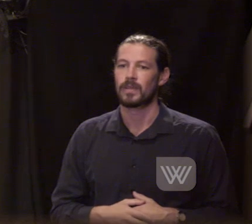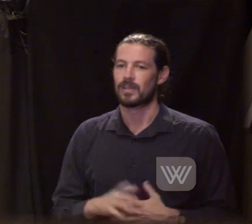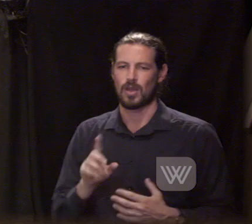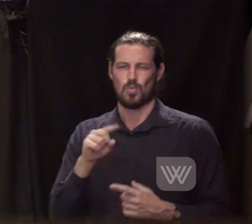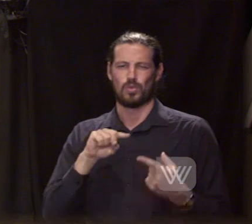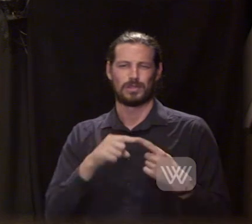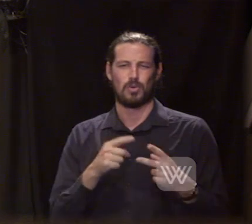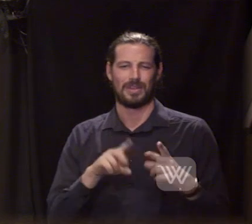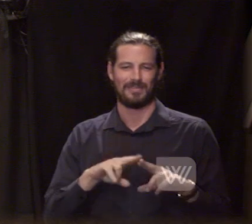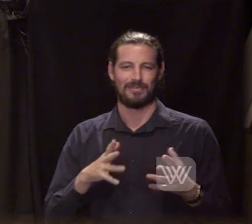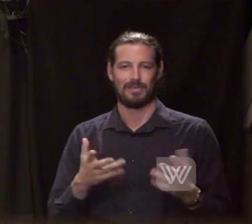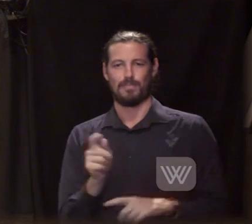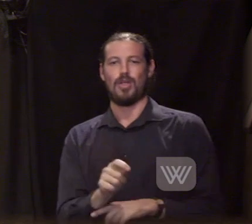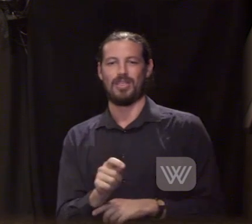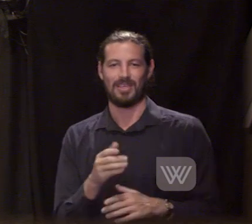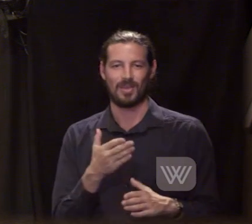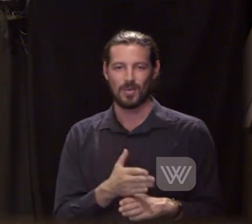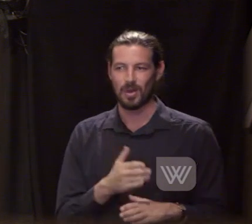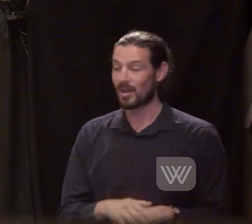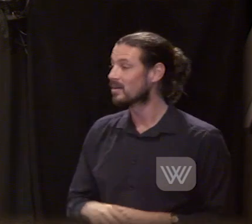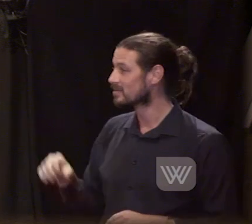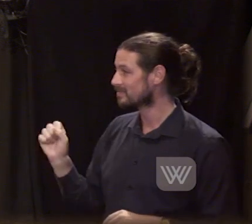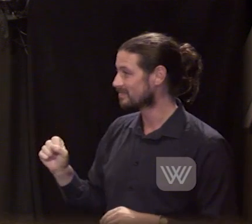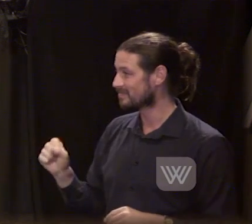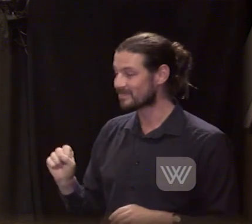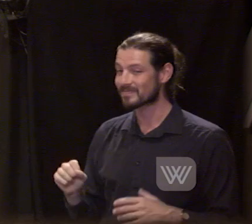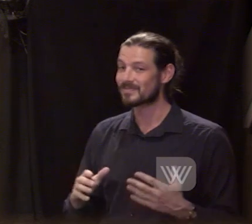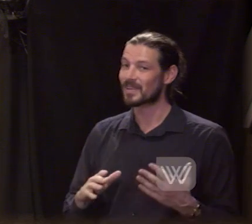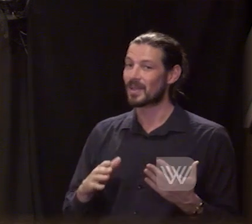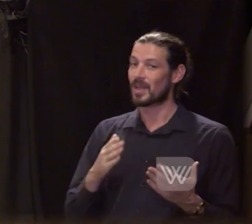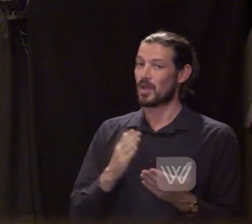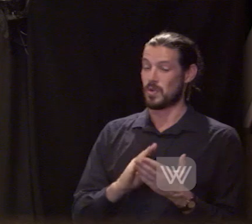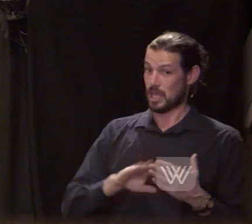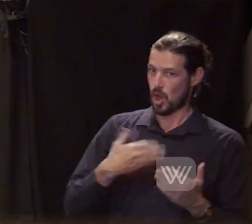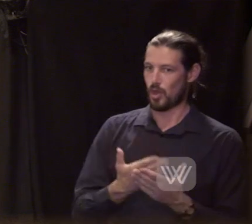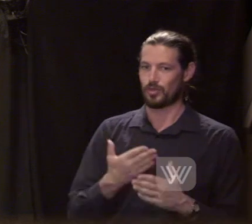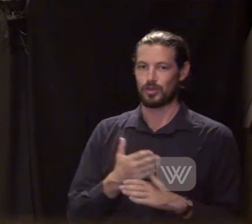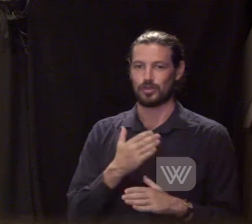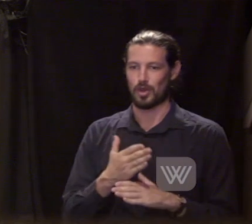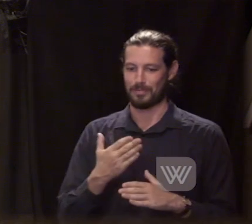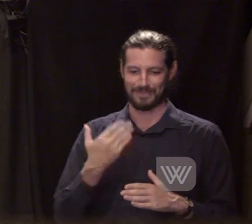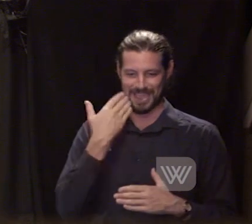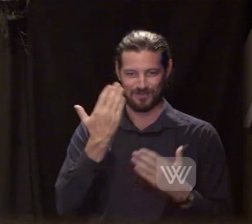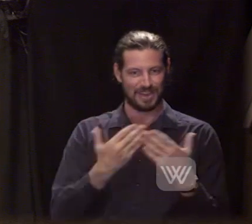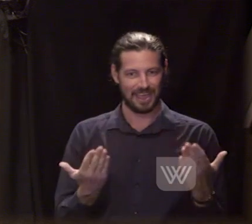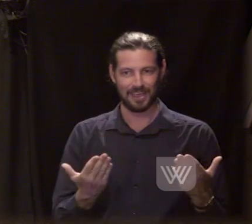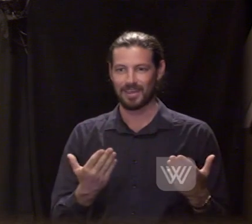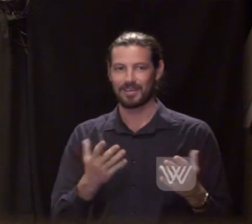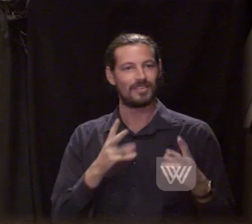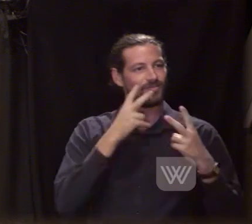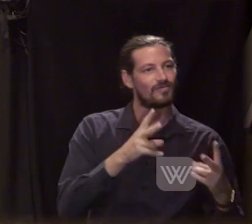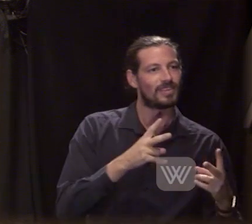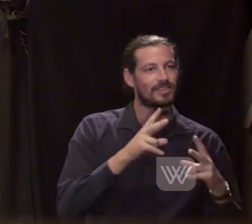it's then again, like you're on the job for an entire year. You don't get to go home. You don't get to visit your family. You don't get to really take a break,